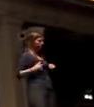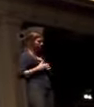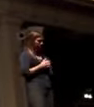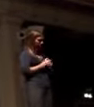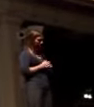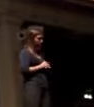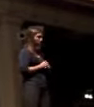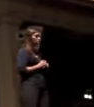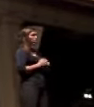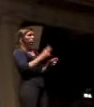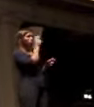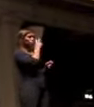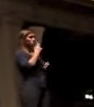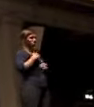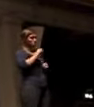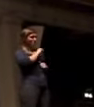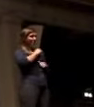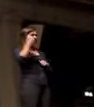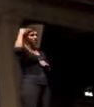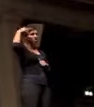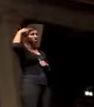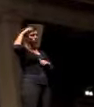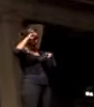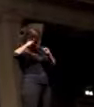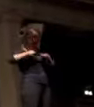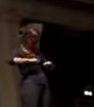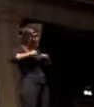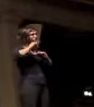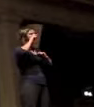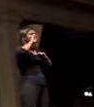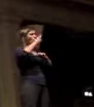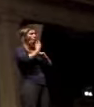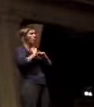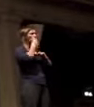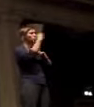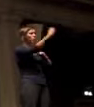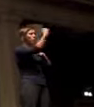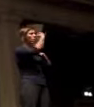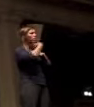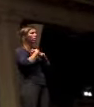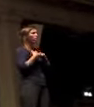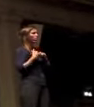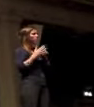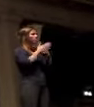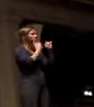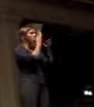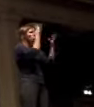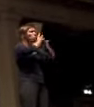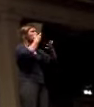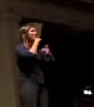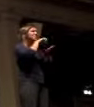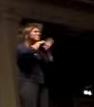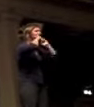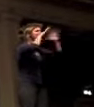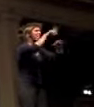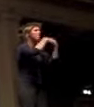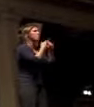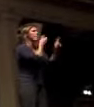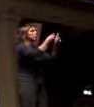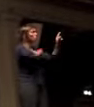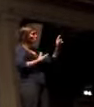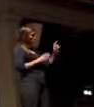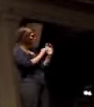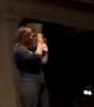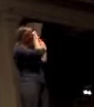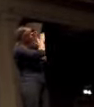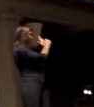yourself in the shower, even though you're the only person who can see it, even though the way you look becomes the most memorable thing about you. They put me in the newspaper, but just couldn't